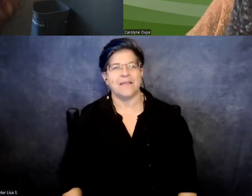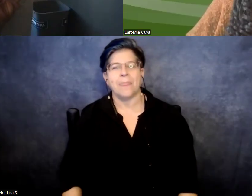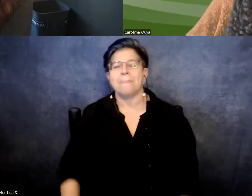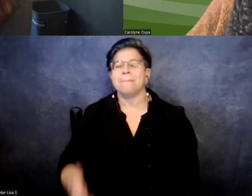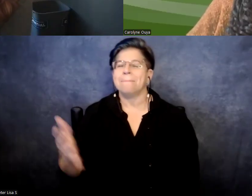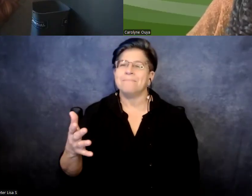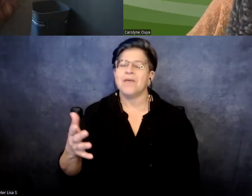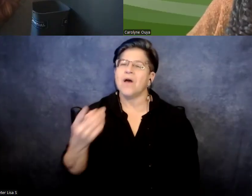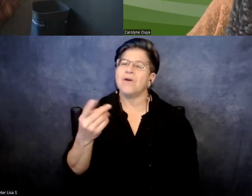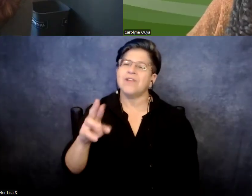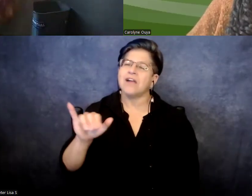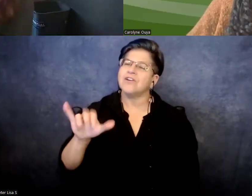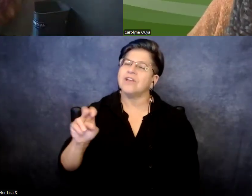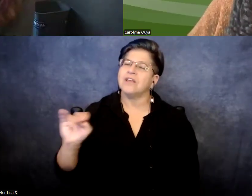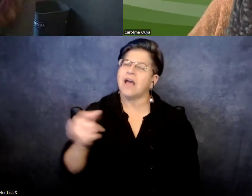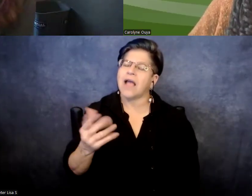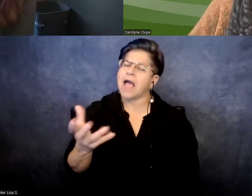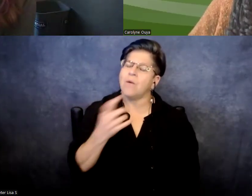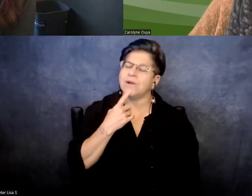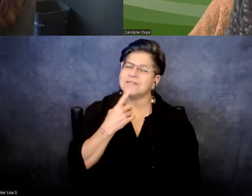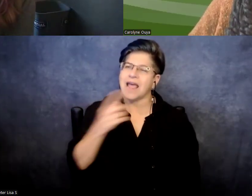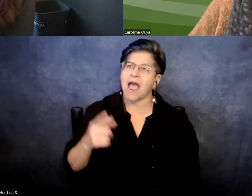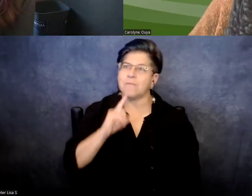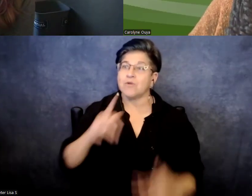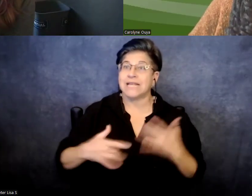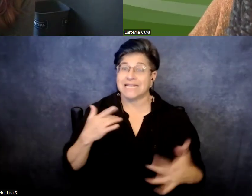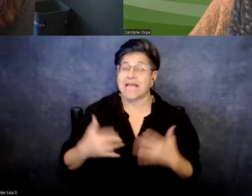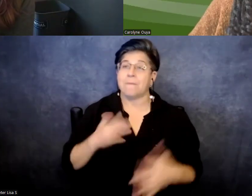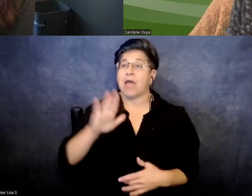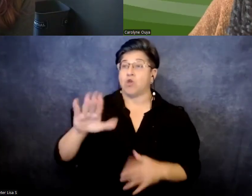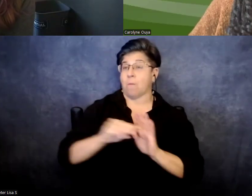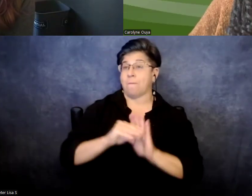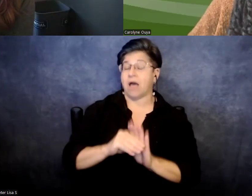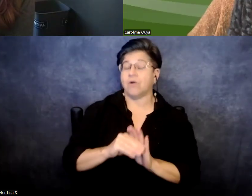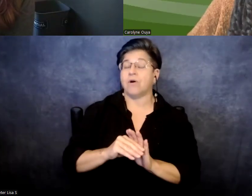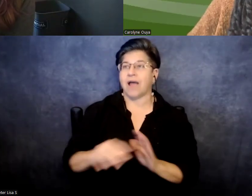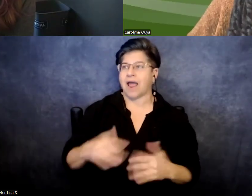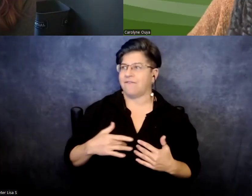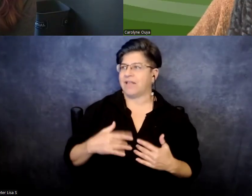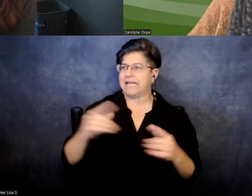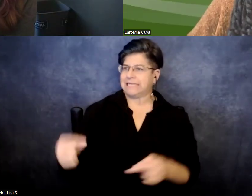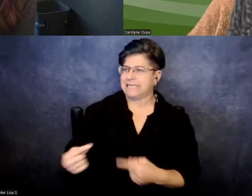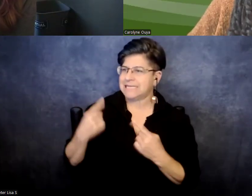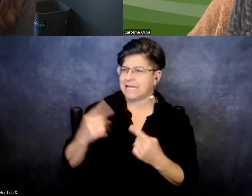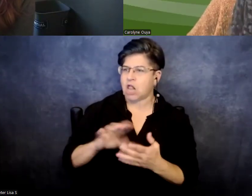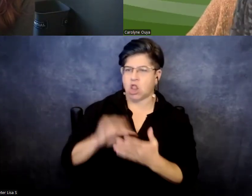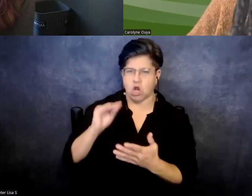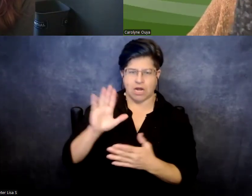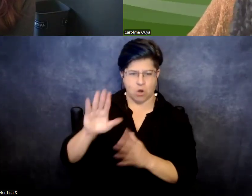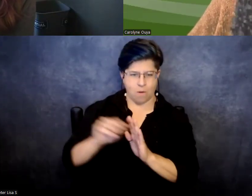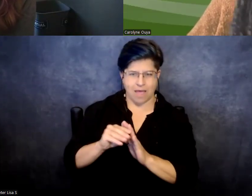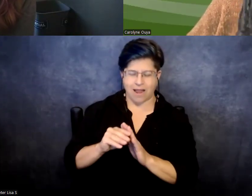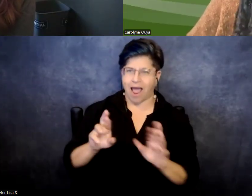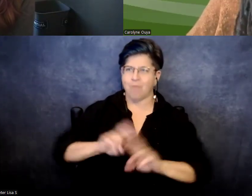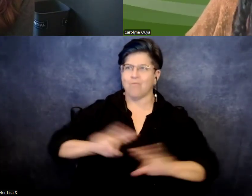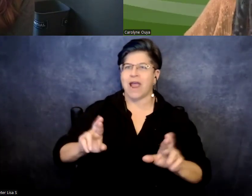So Dr. Young, I want to just say that I'm so excited about your model, and I feel like ever since really learning about it, I'm ready to scream